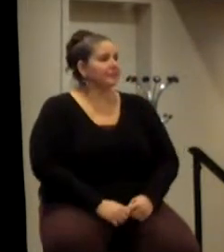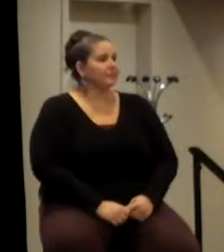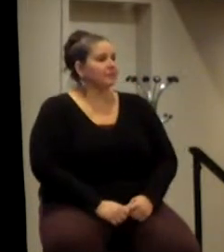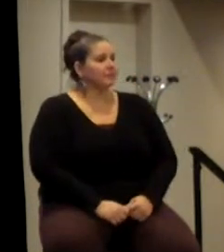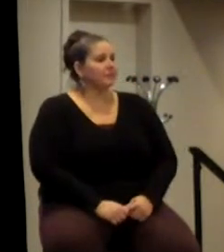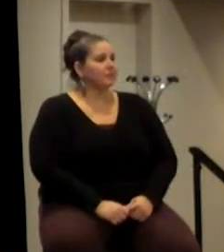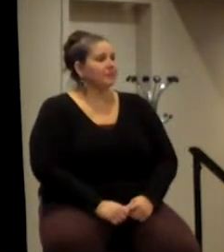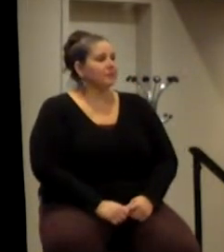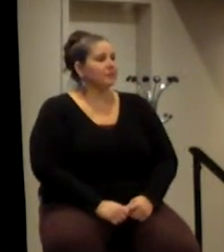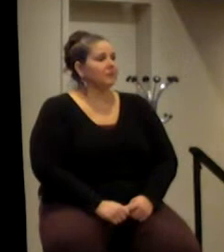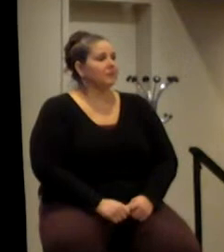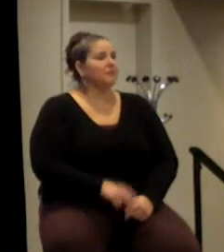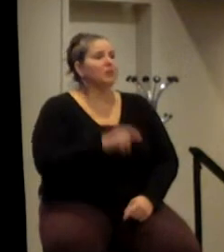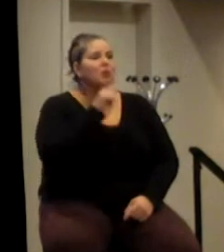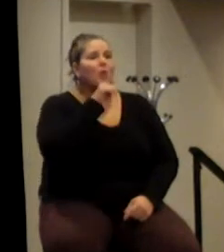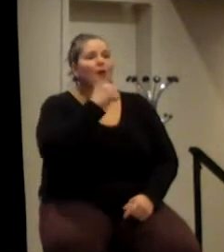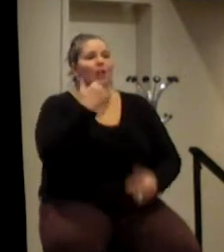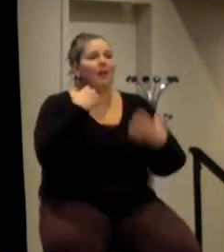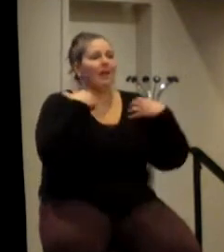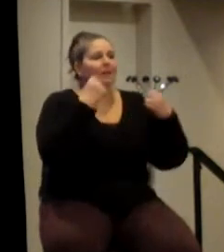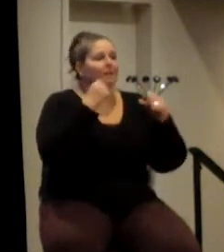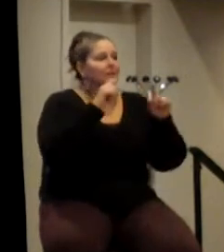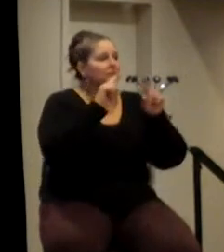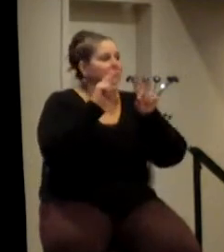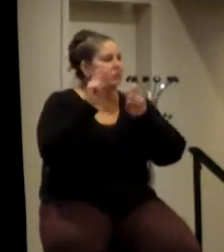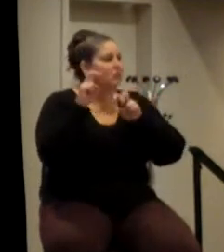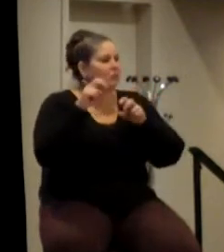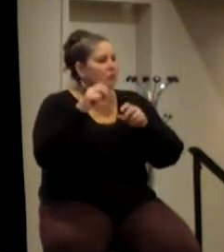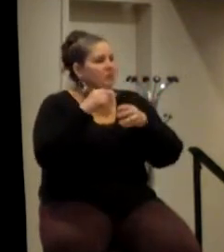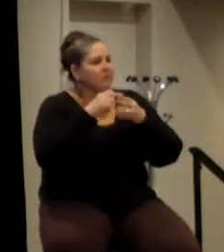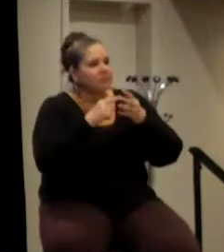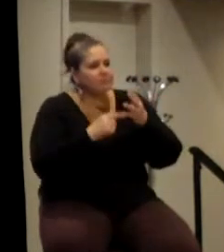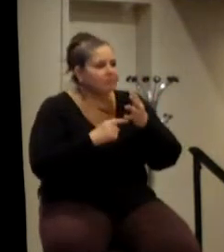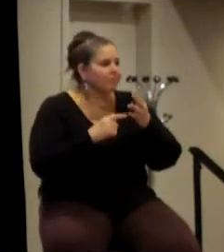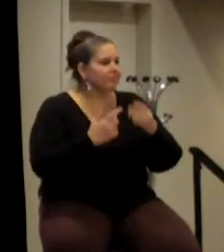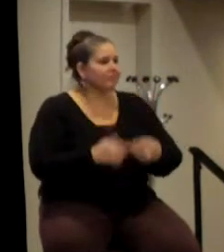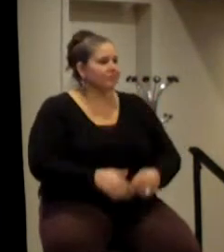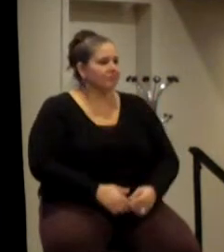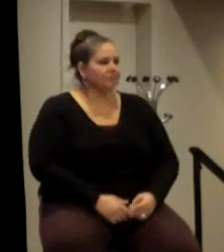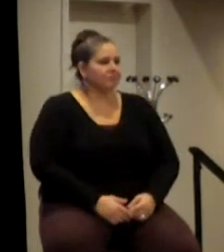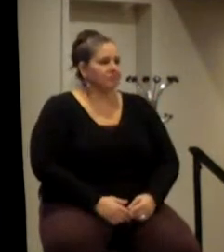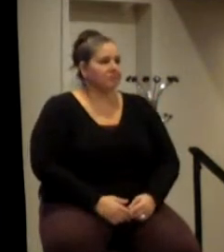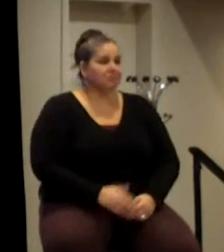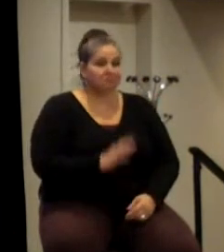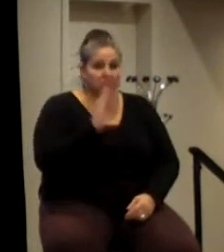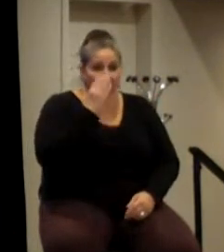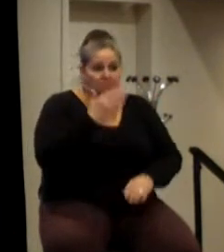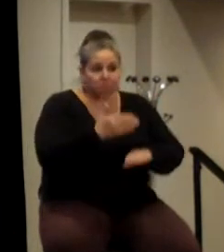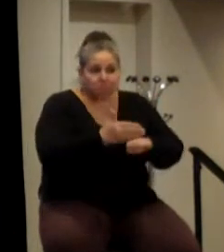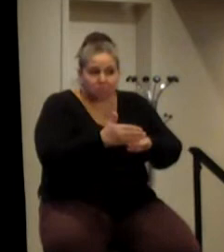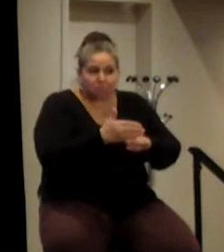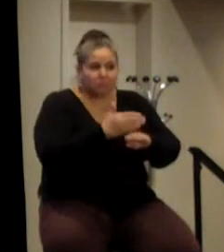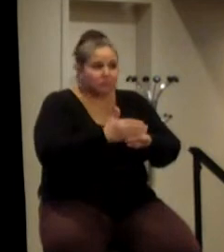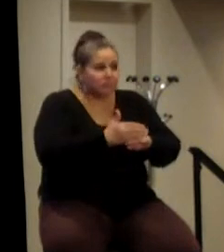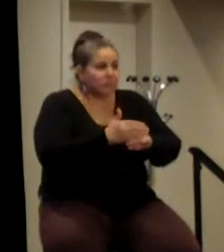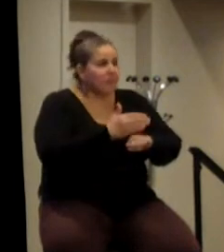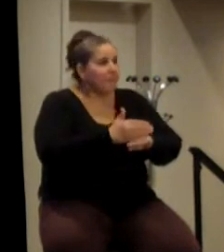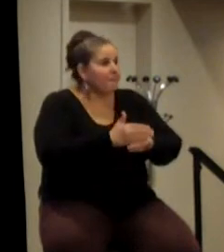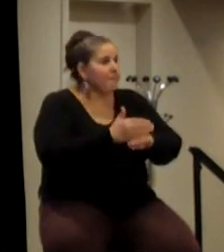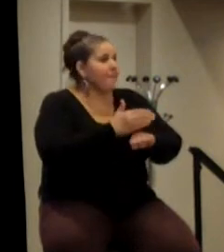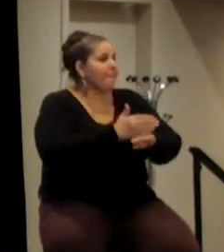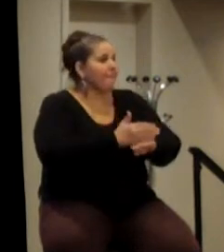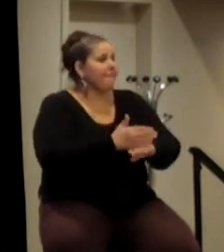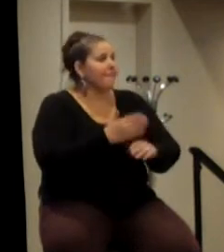we want it, but it is getting better, and we can feel that it's getting better based off of the pressure in the